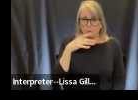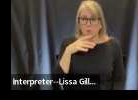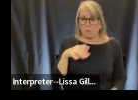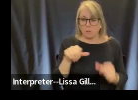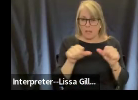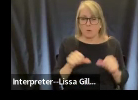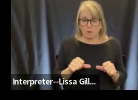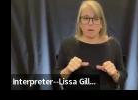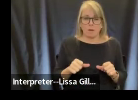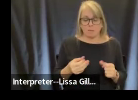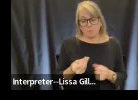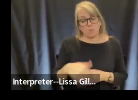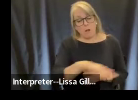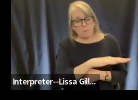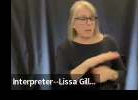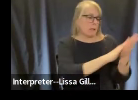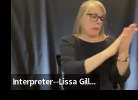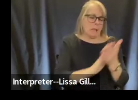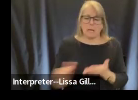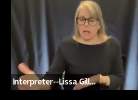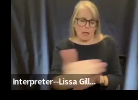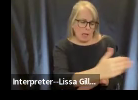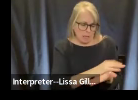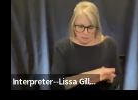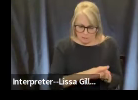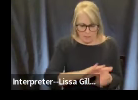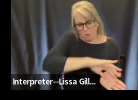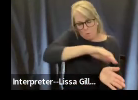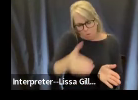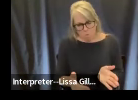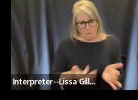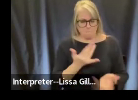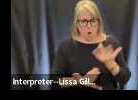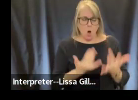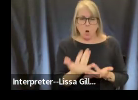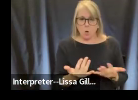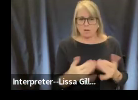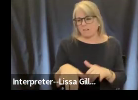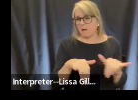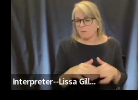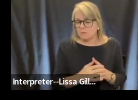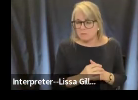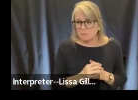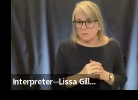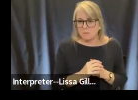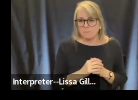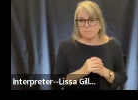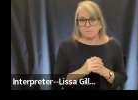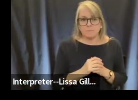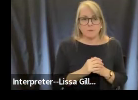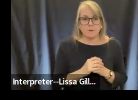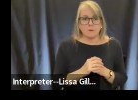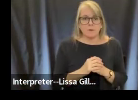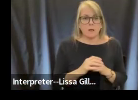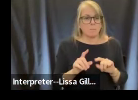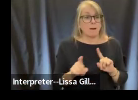up their properties, get all those branches and things that have fallen during the winter time, put them into a pile and burn them to get rid of that debris.